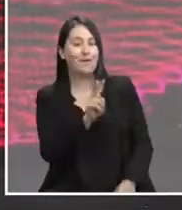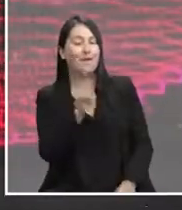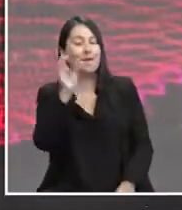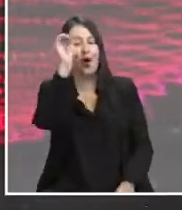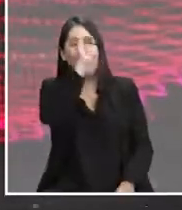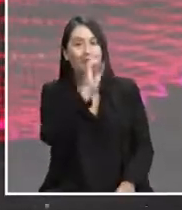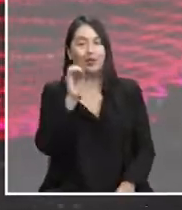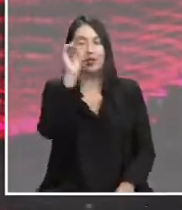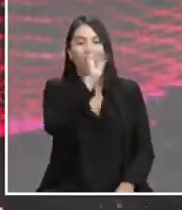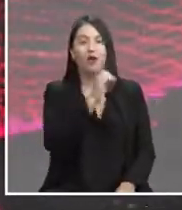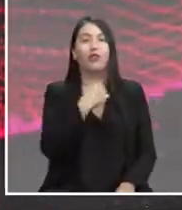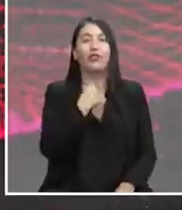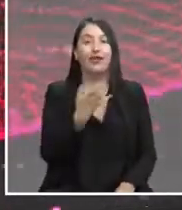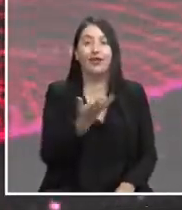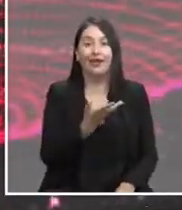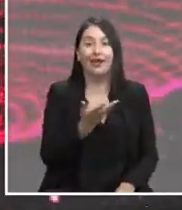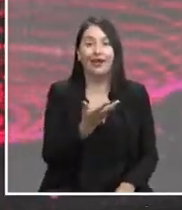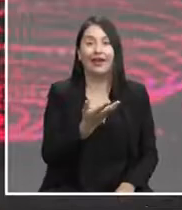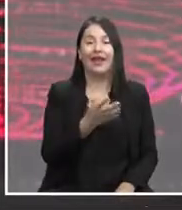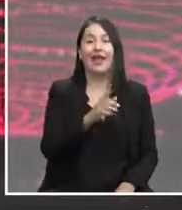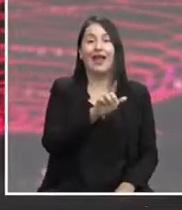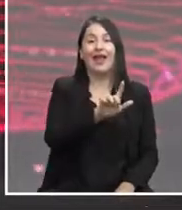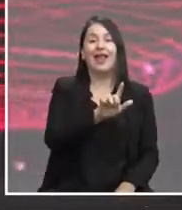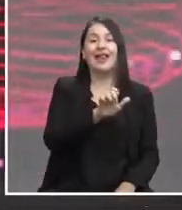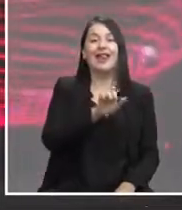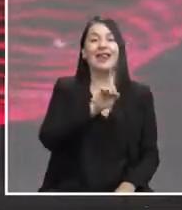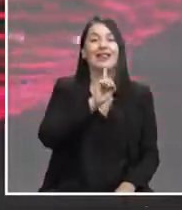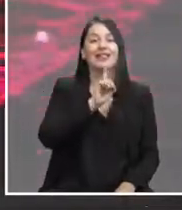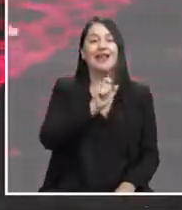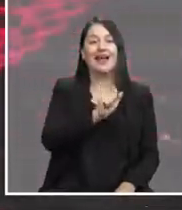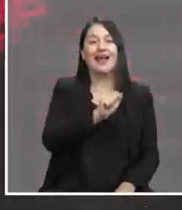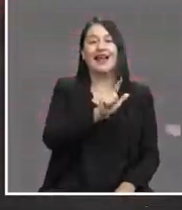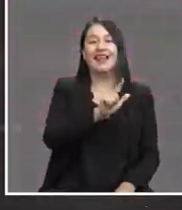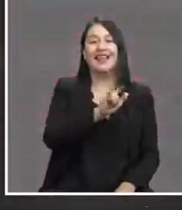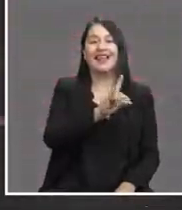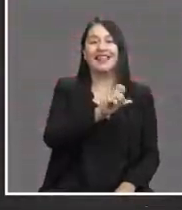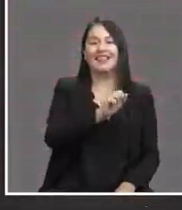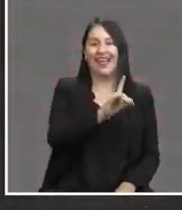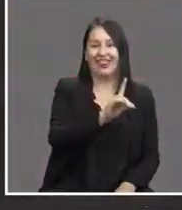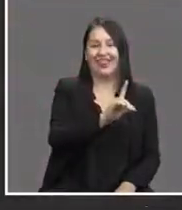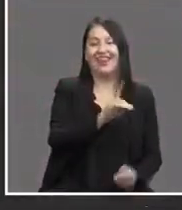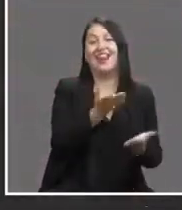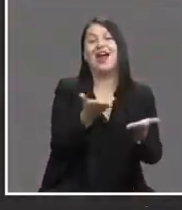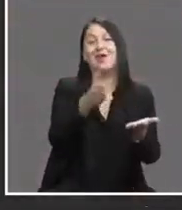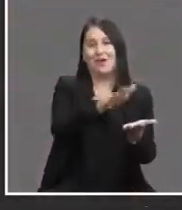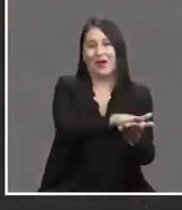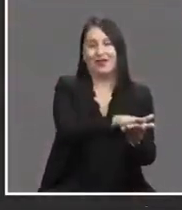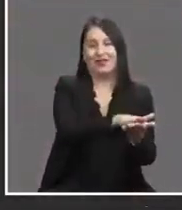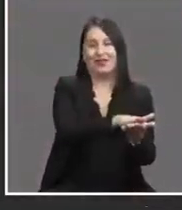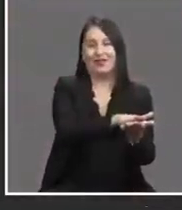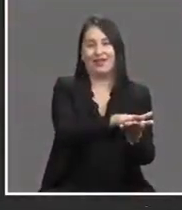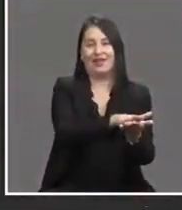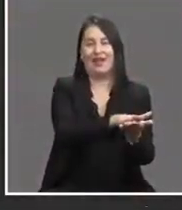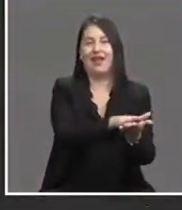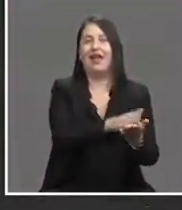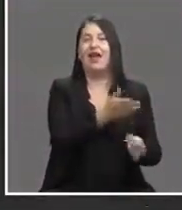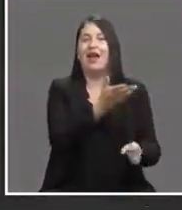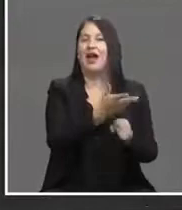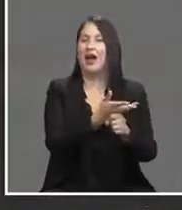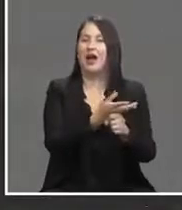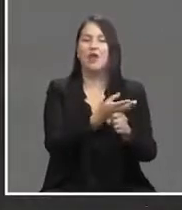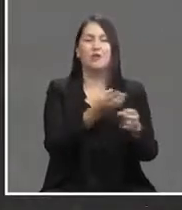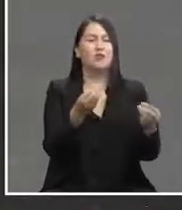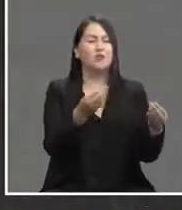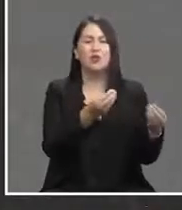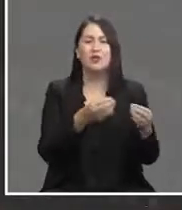This is death. You have a lot of actions, of violent actions, of daily actions that